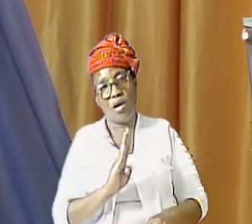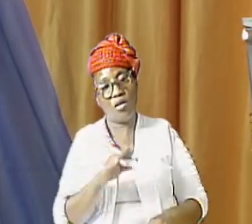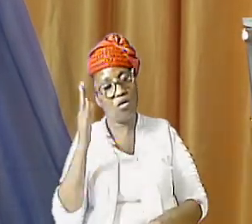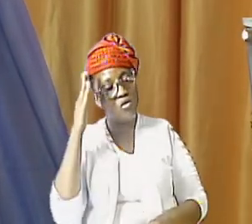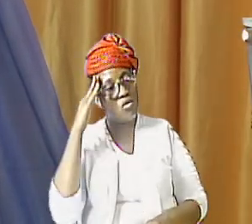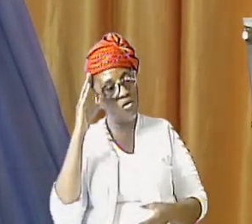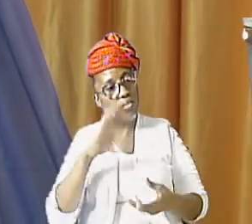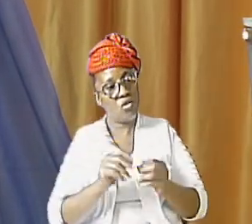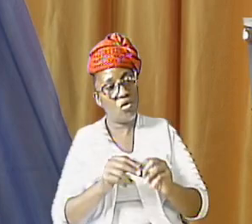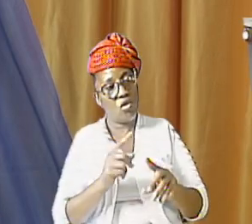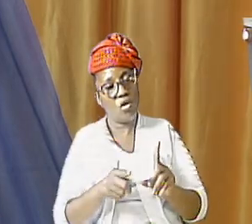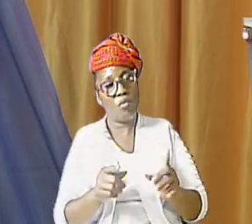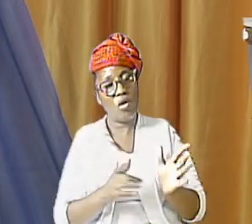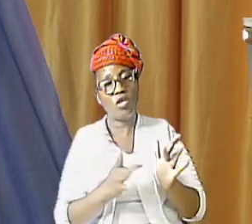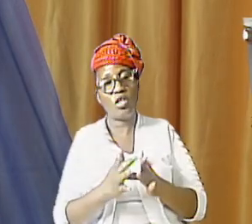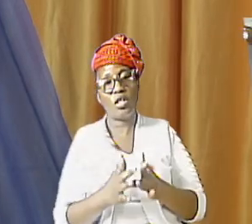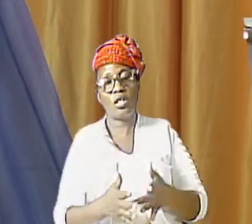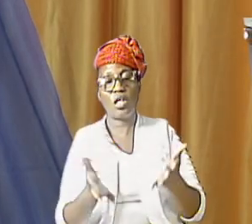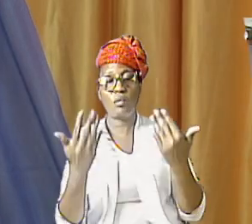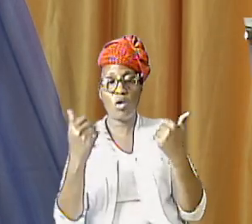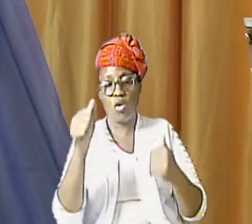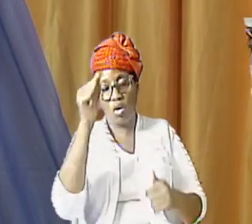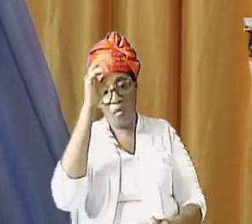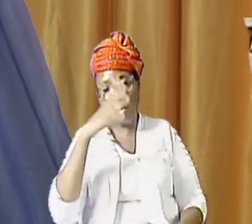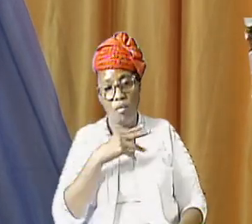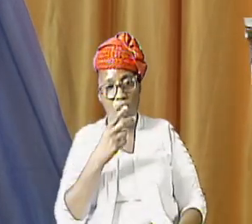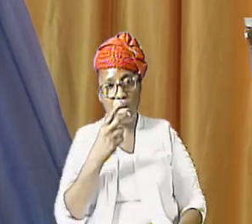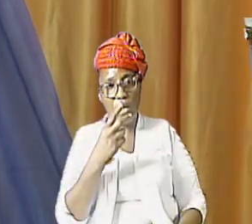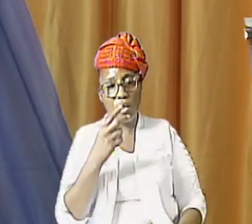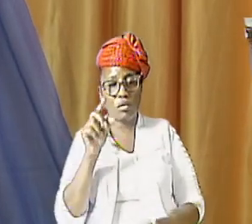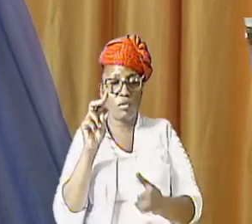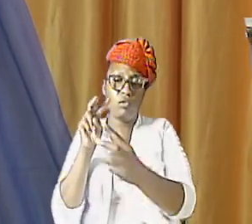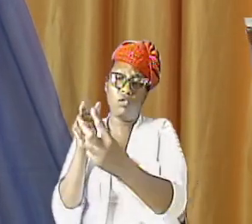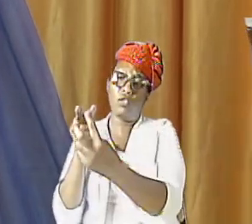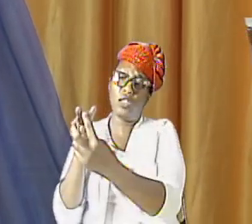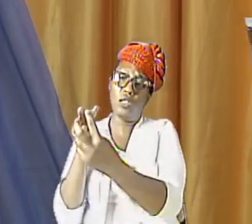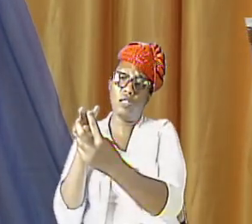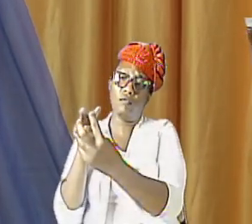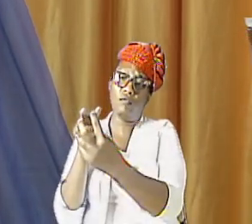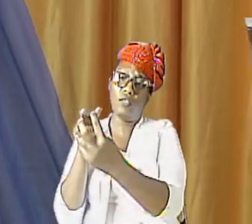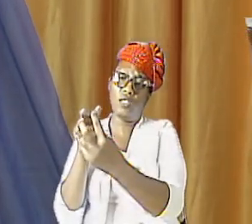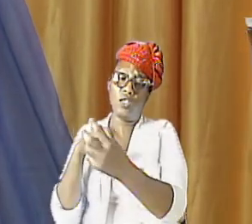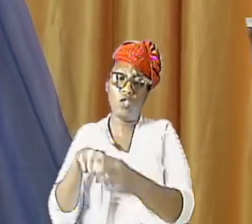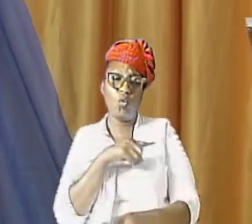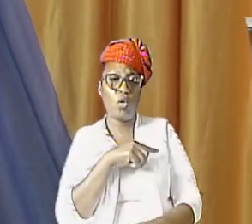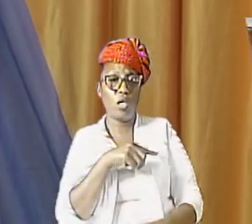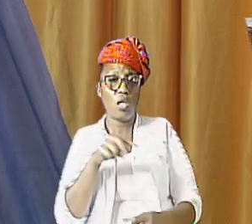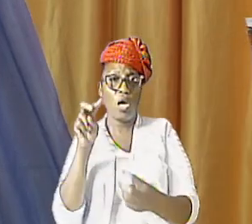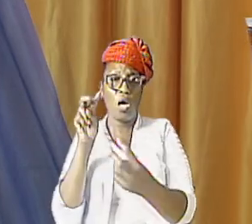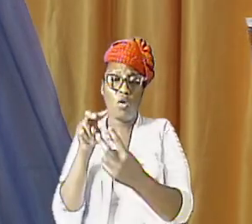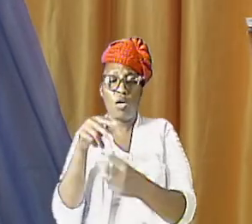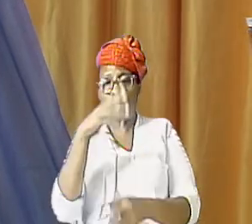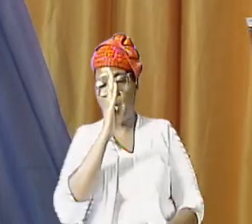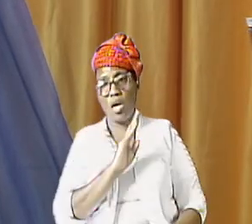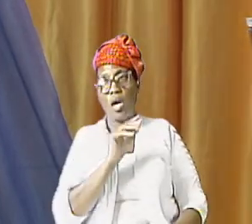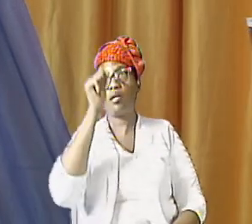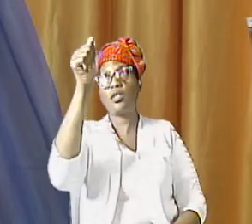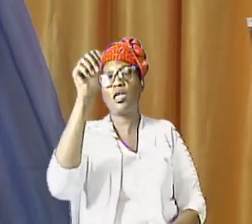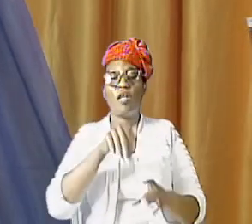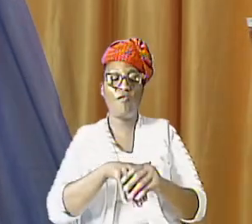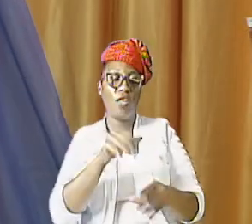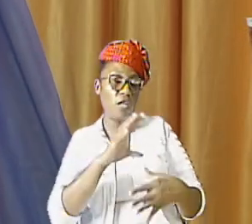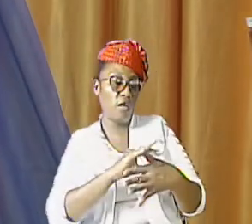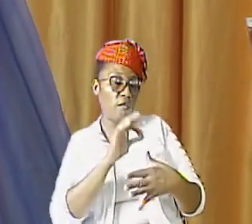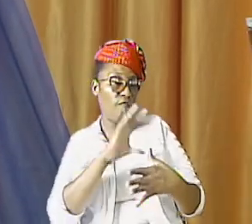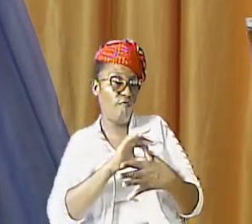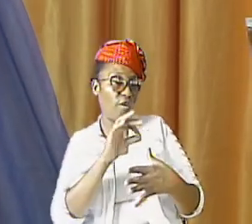man. And when we look at Jesus staring him in the face, we are looking at God himself in